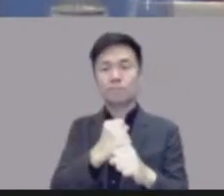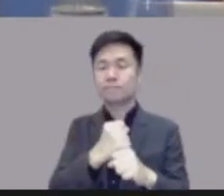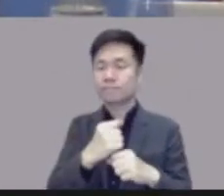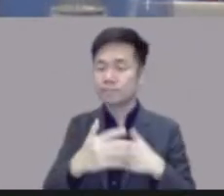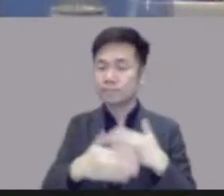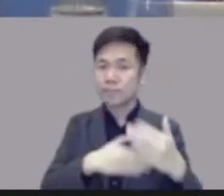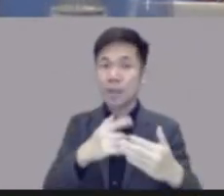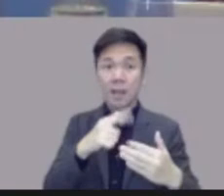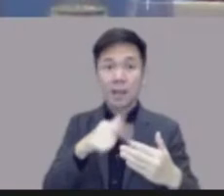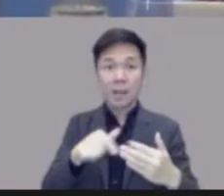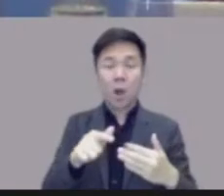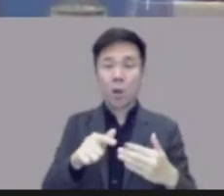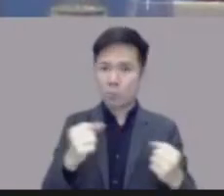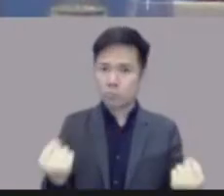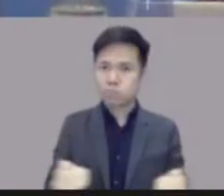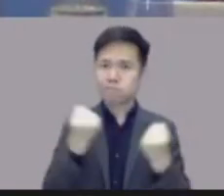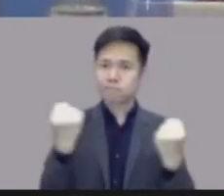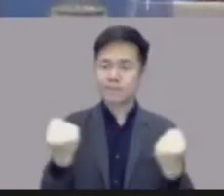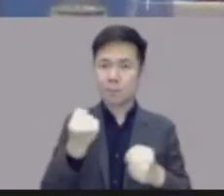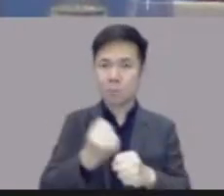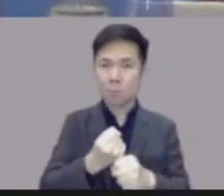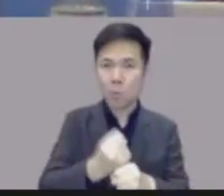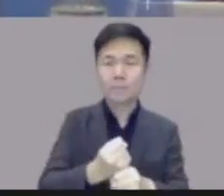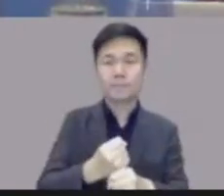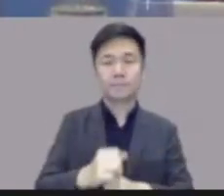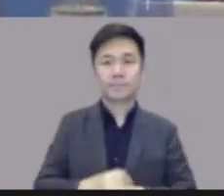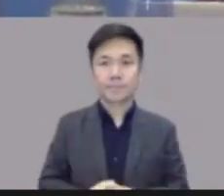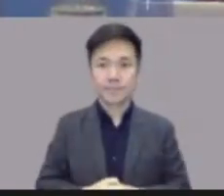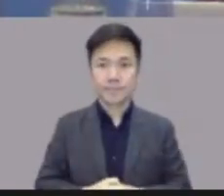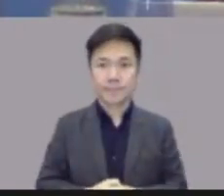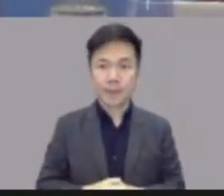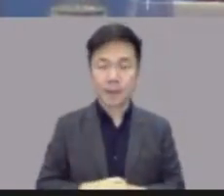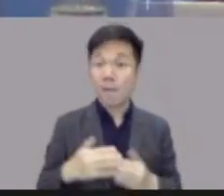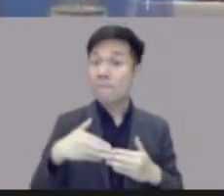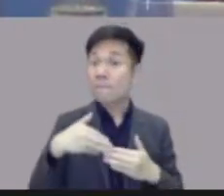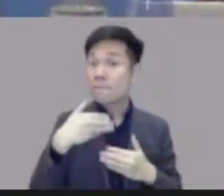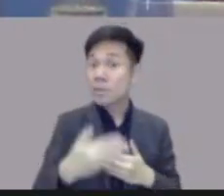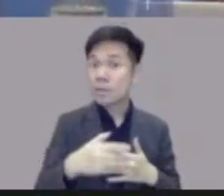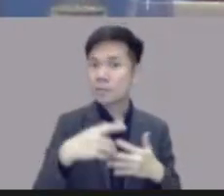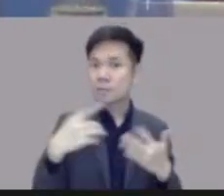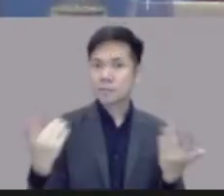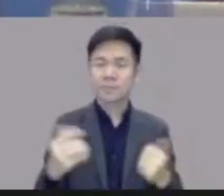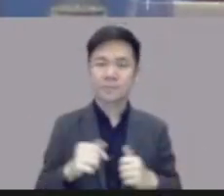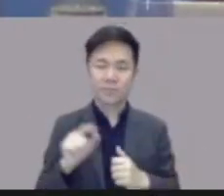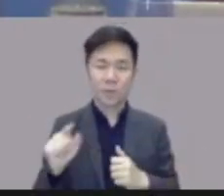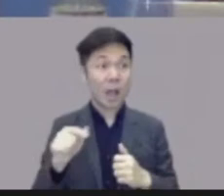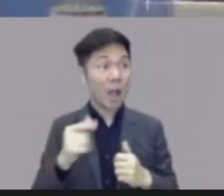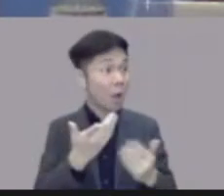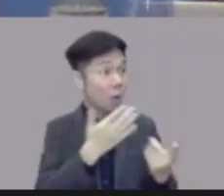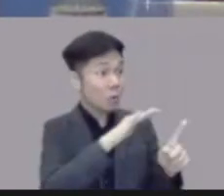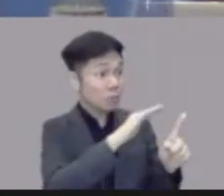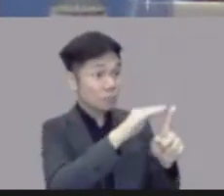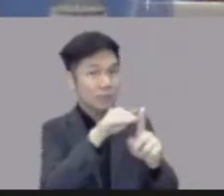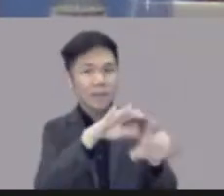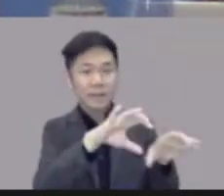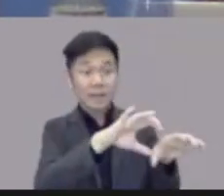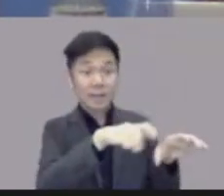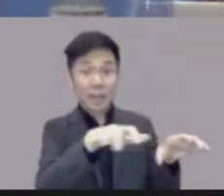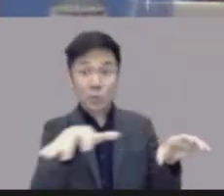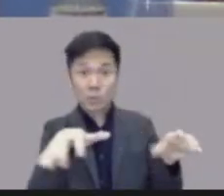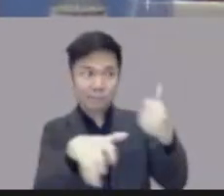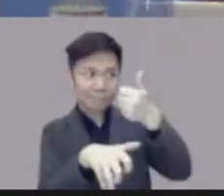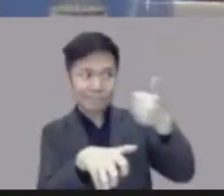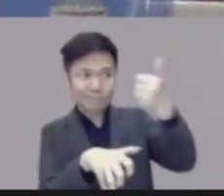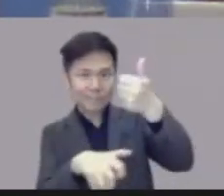actions can be taken by governments within the context of the national development cooperation Frameworks we're very proud in